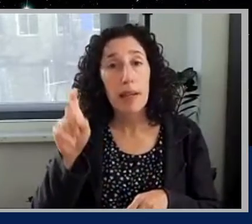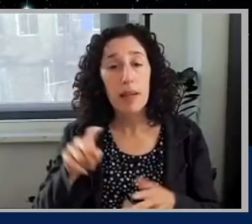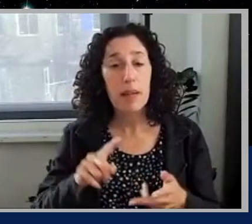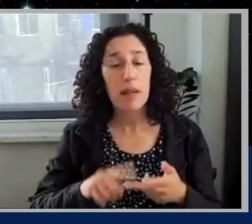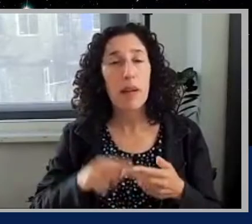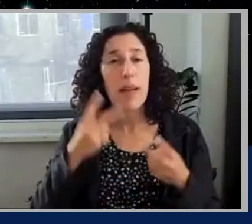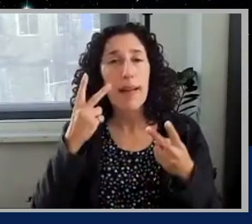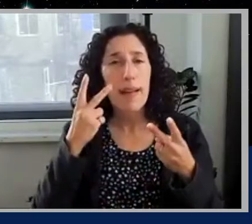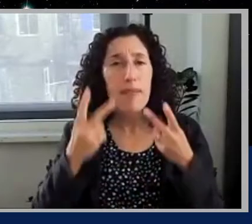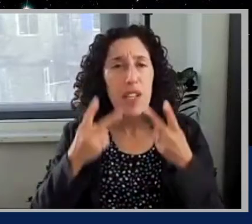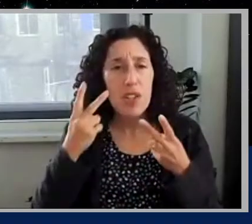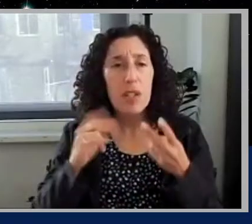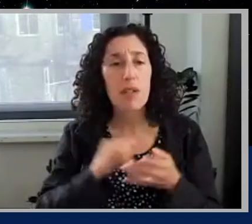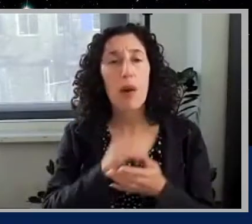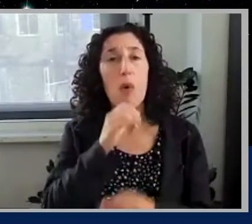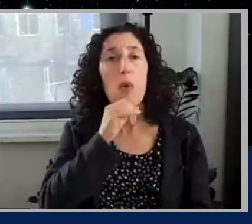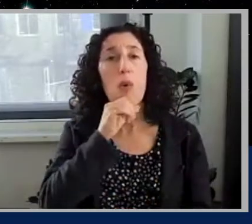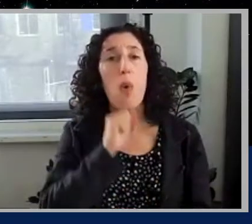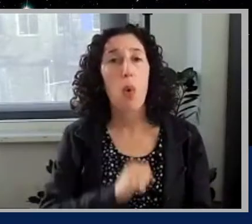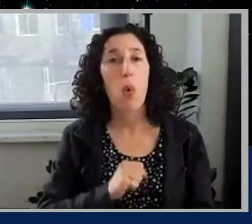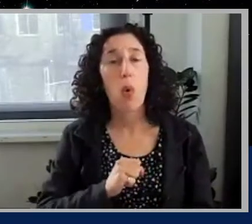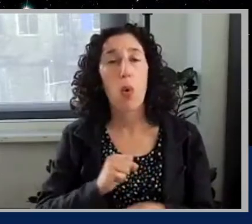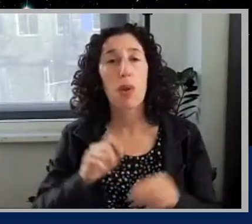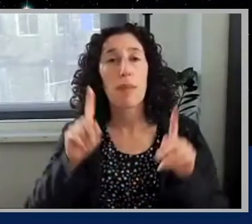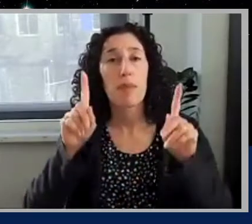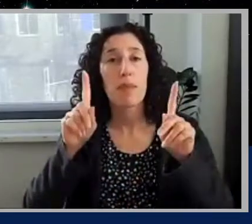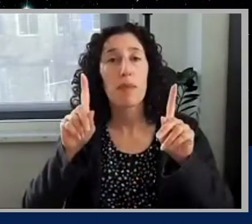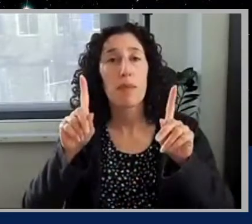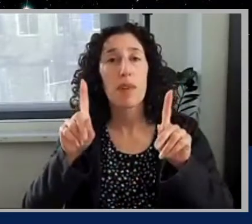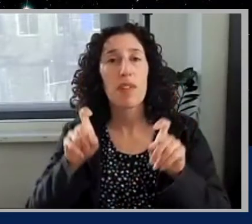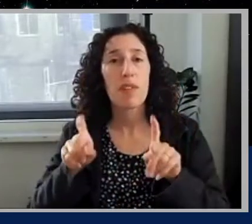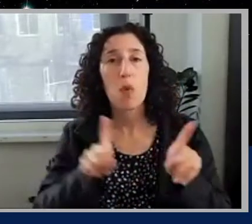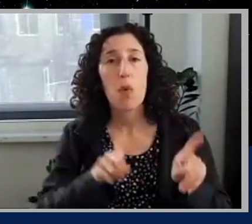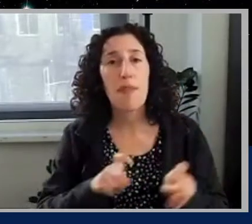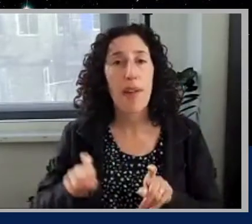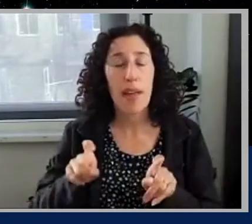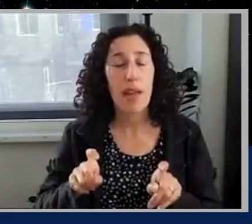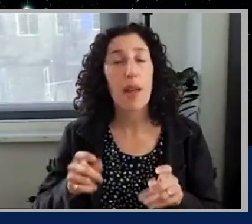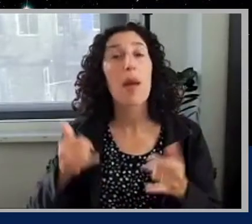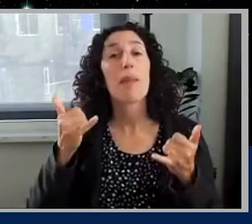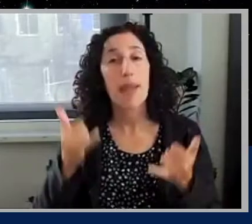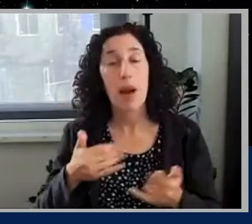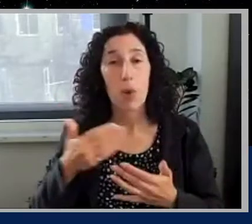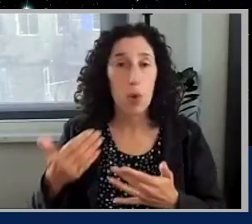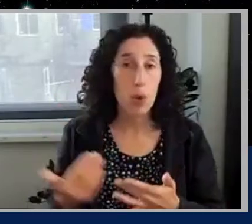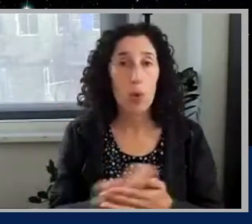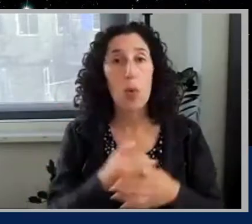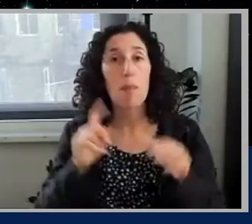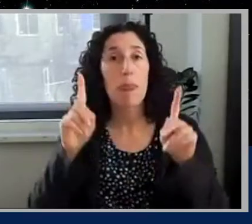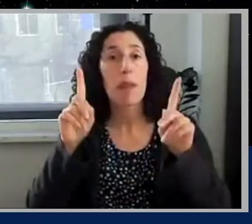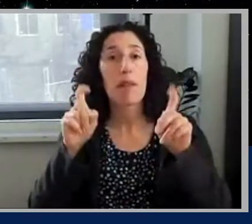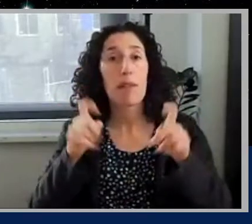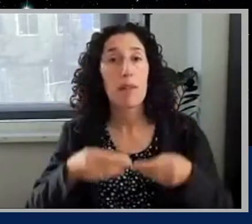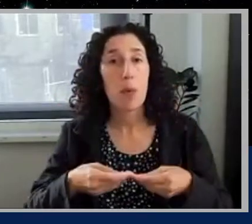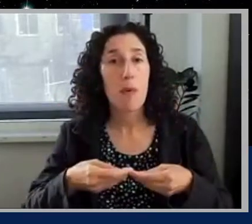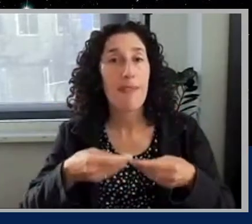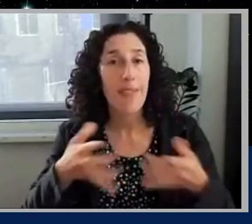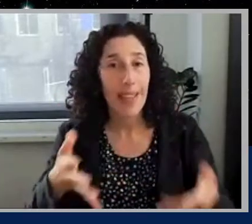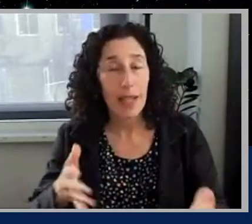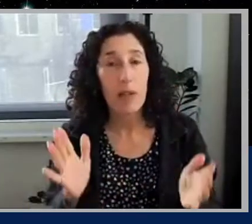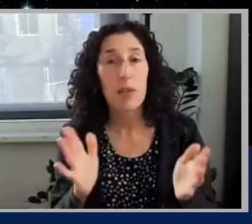we expanded the survey, we got a lot more respondents saying things like, I am